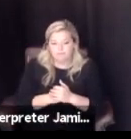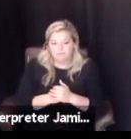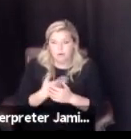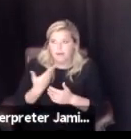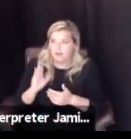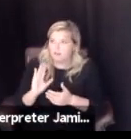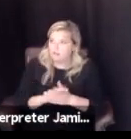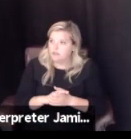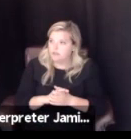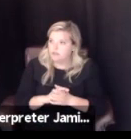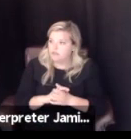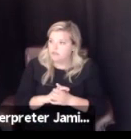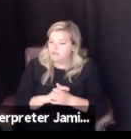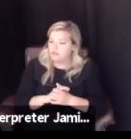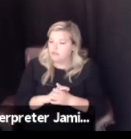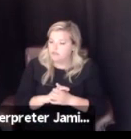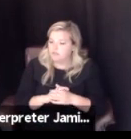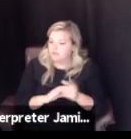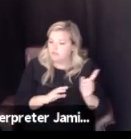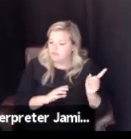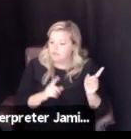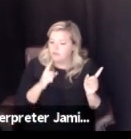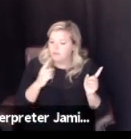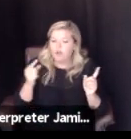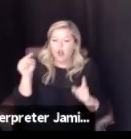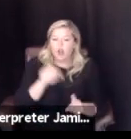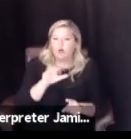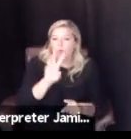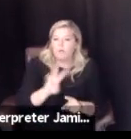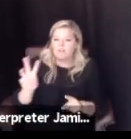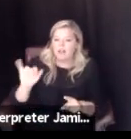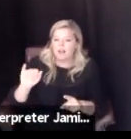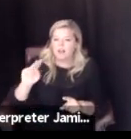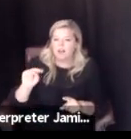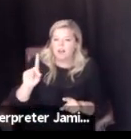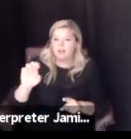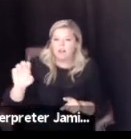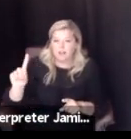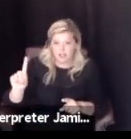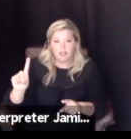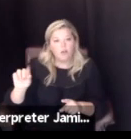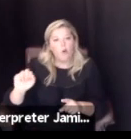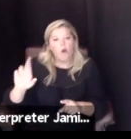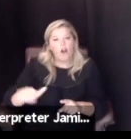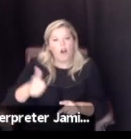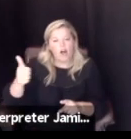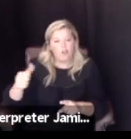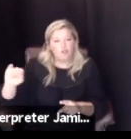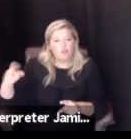gosh, go on like Indeed or any of the other sites for